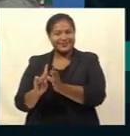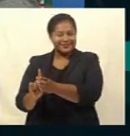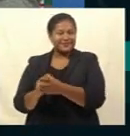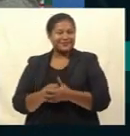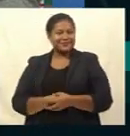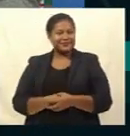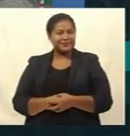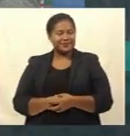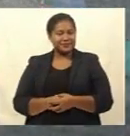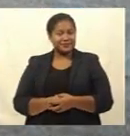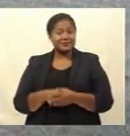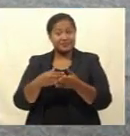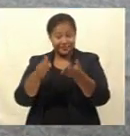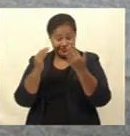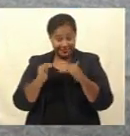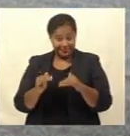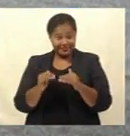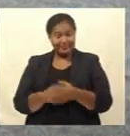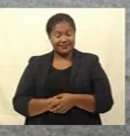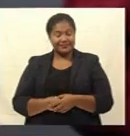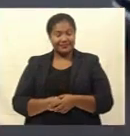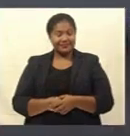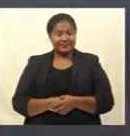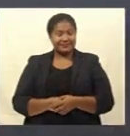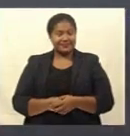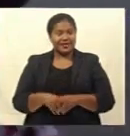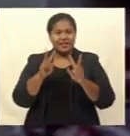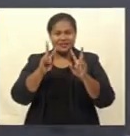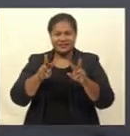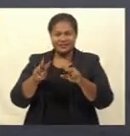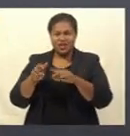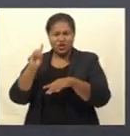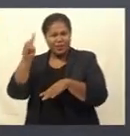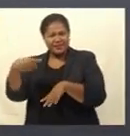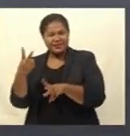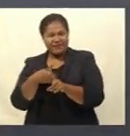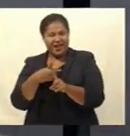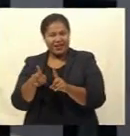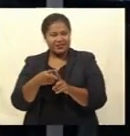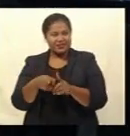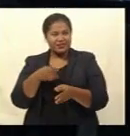Panisa, and up ahead, surge in domestic violence reports.